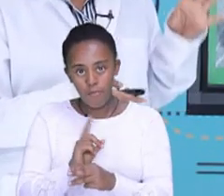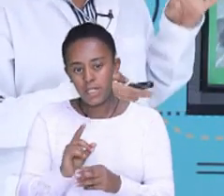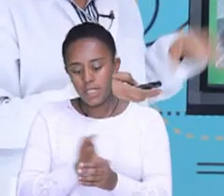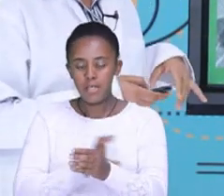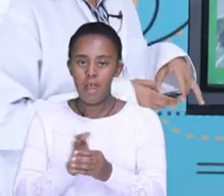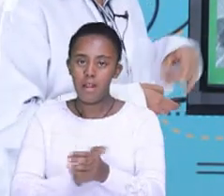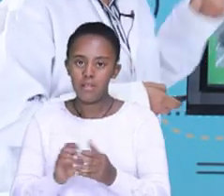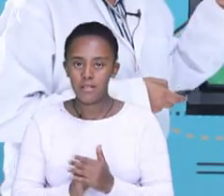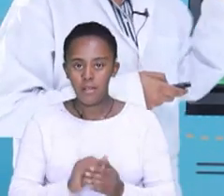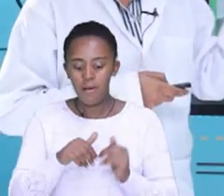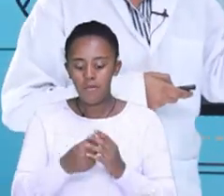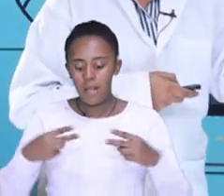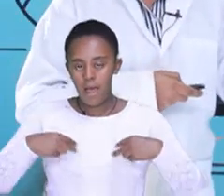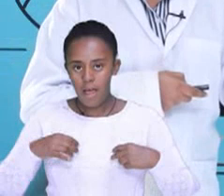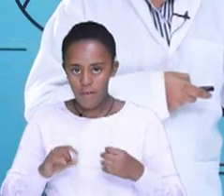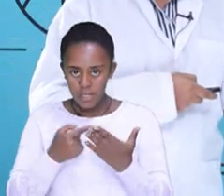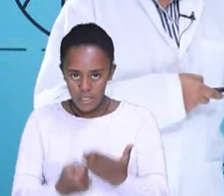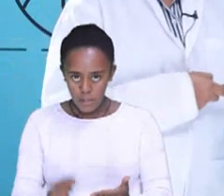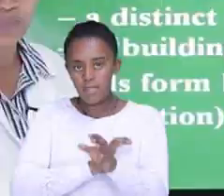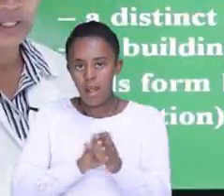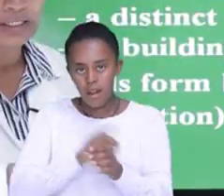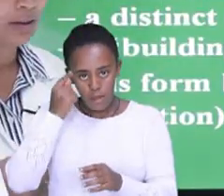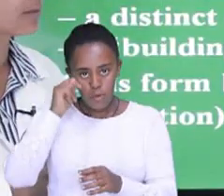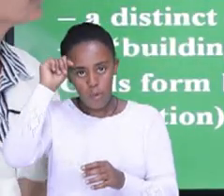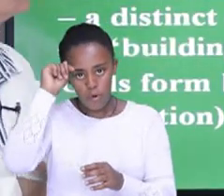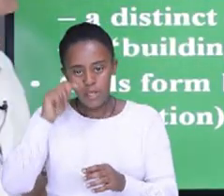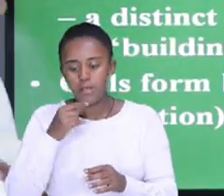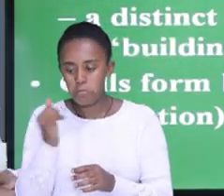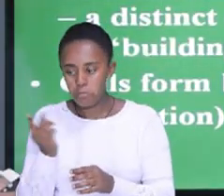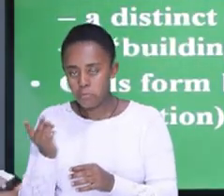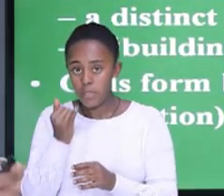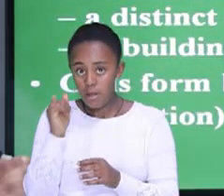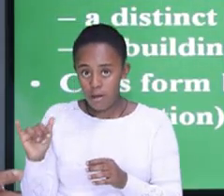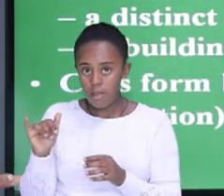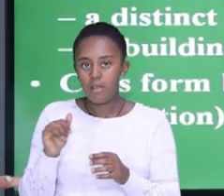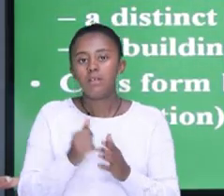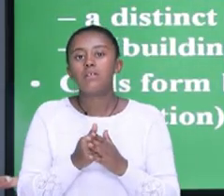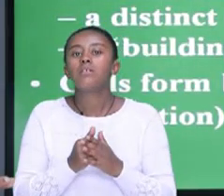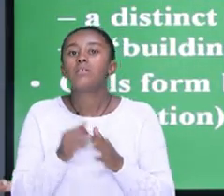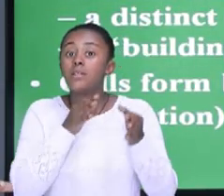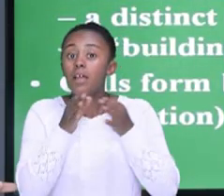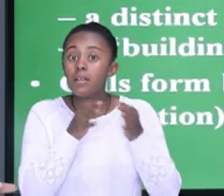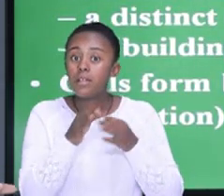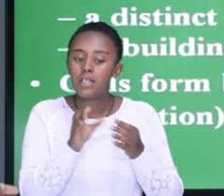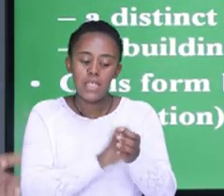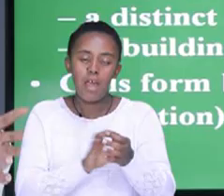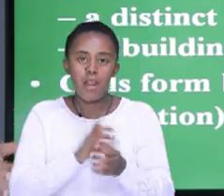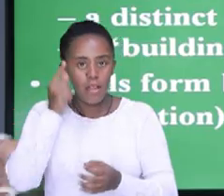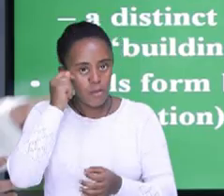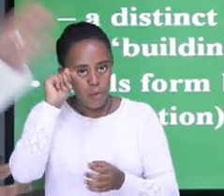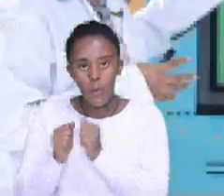cells. After having these two conclusions, they stated the first clearly stated cell